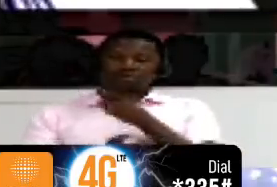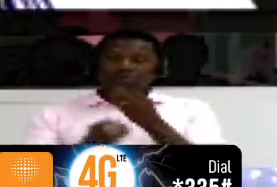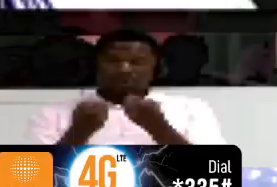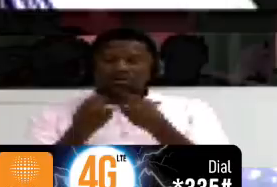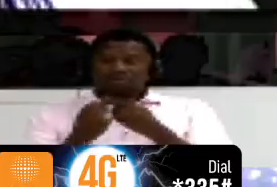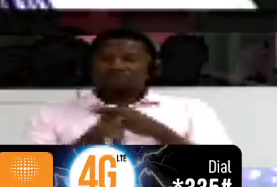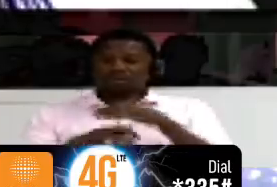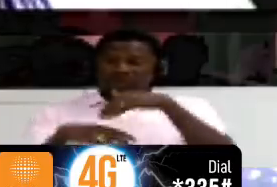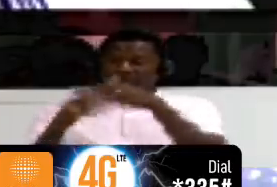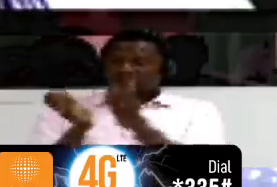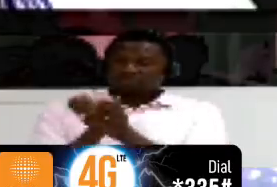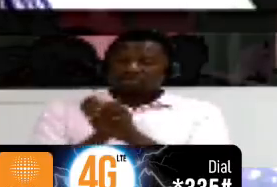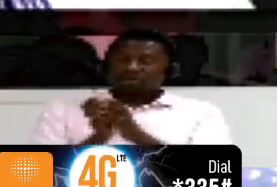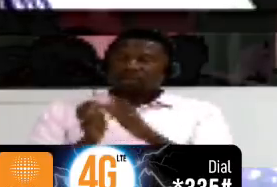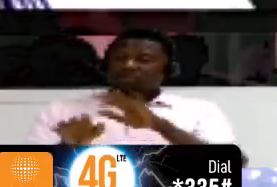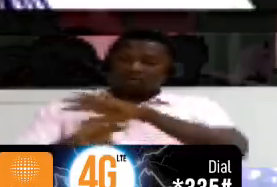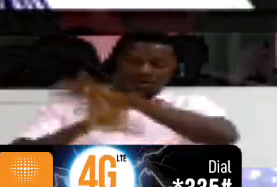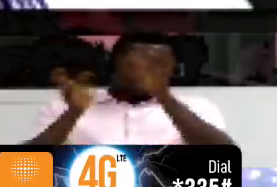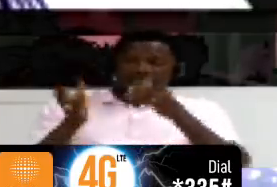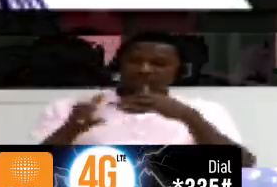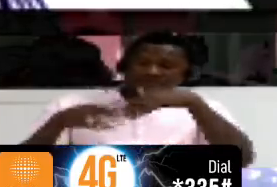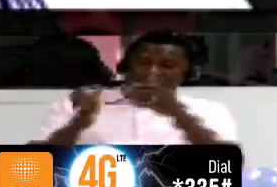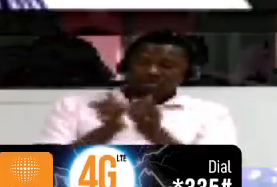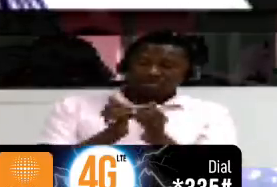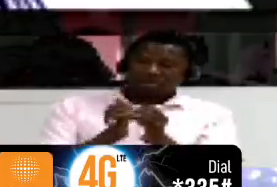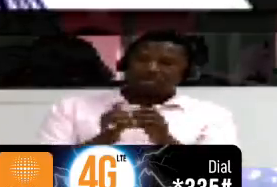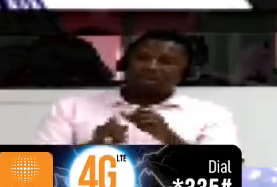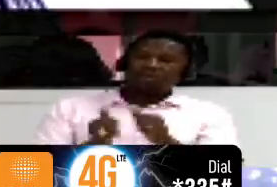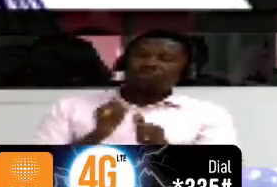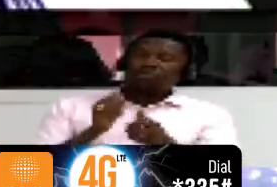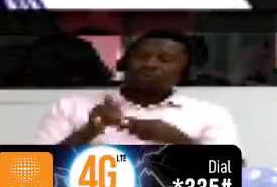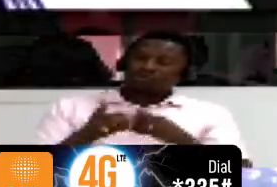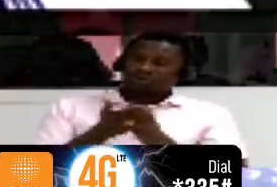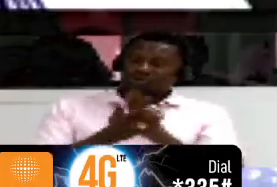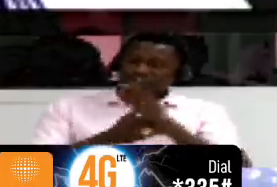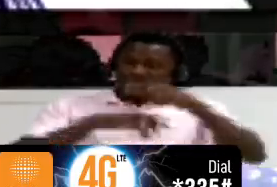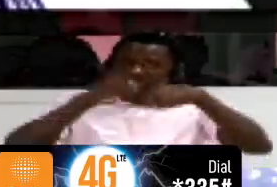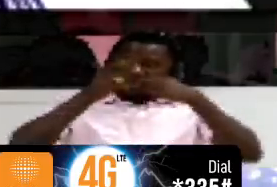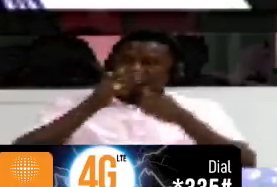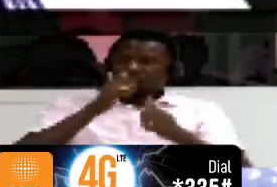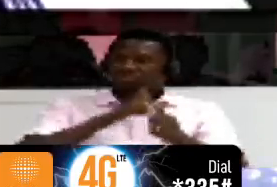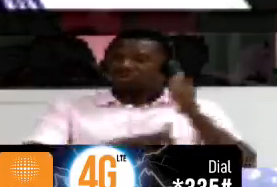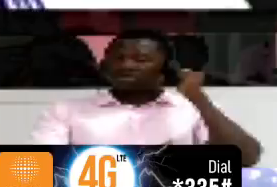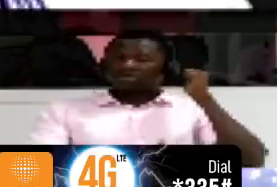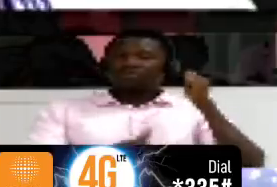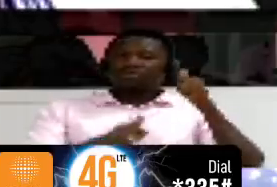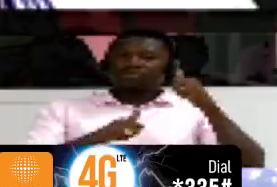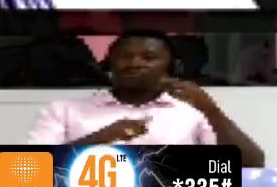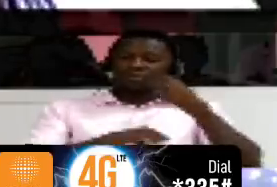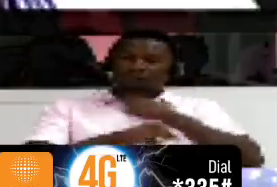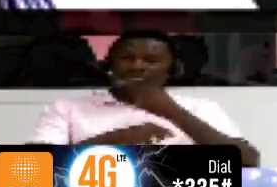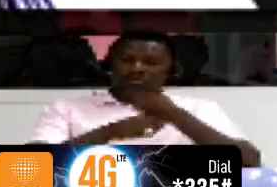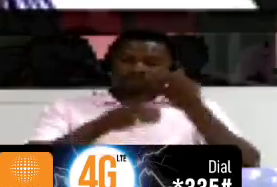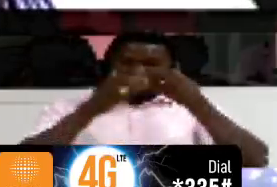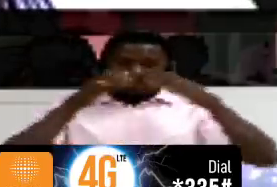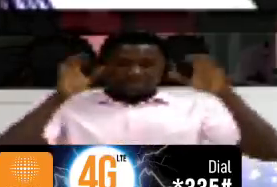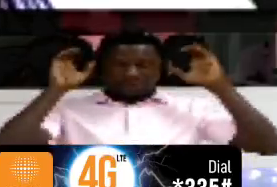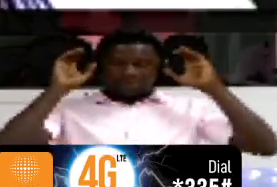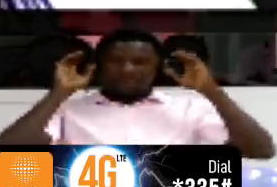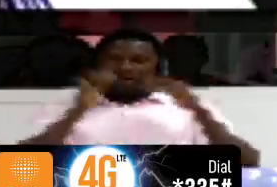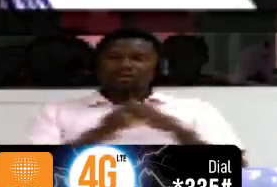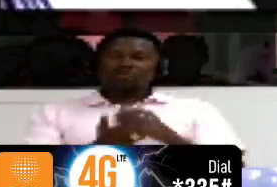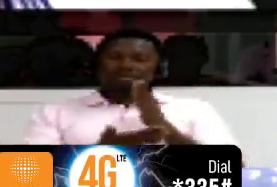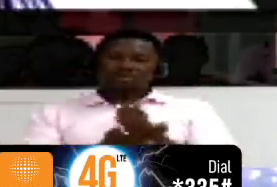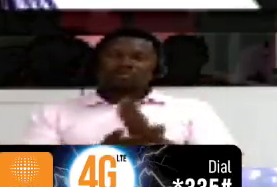group, everyone regrouped, and you continued, presumably, to Gambia College. Exactly. Tell us